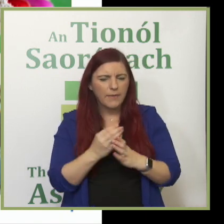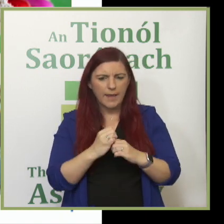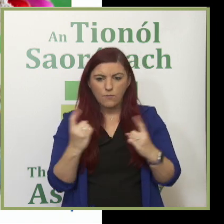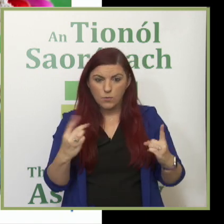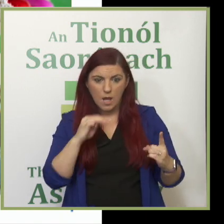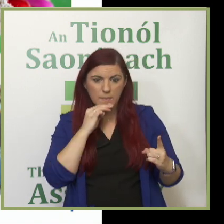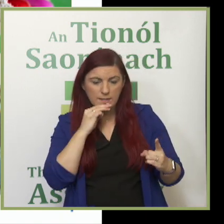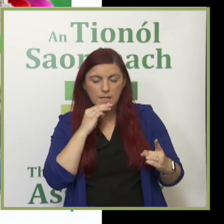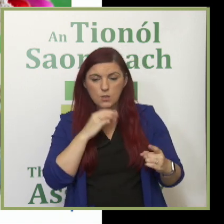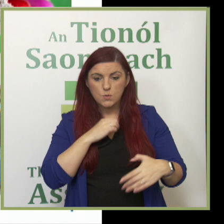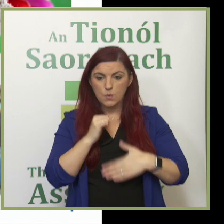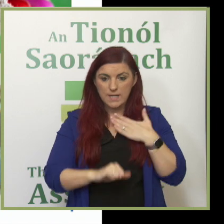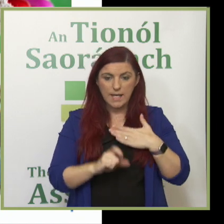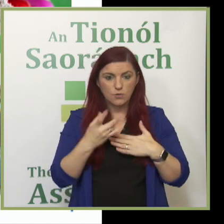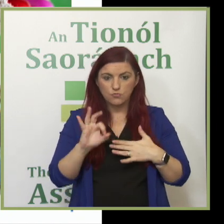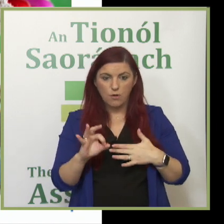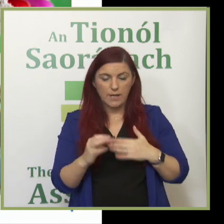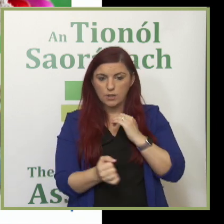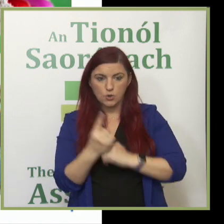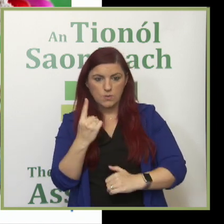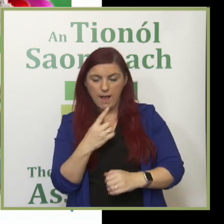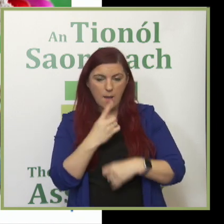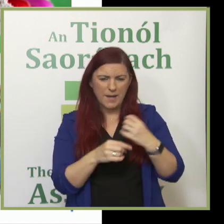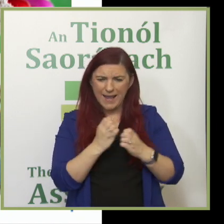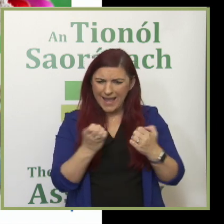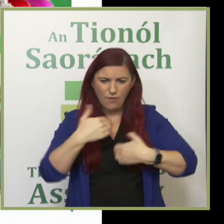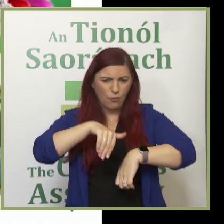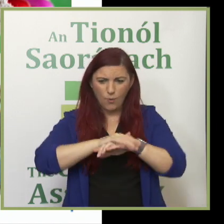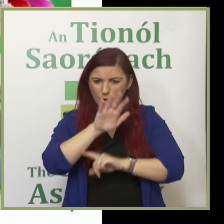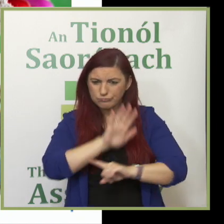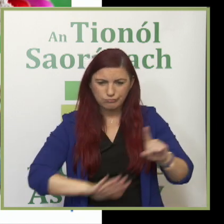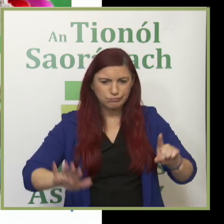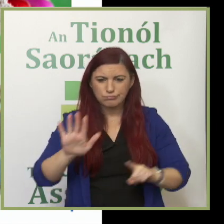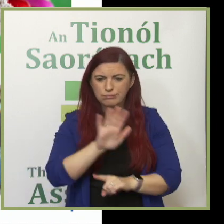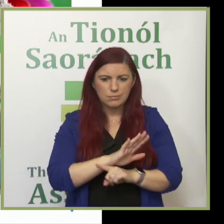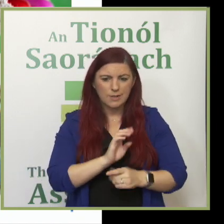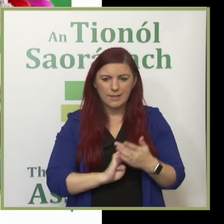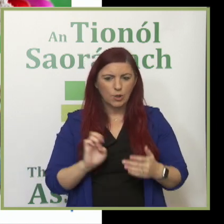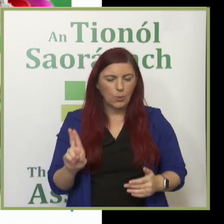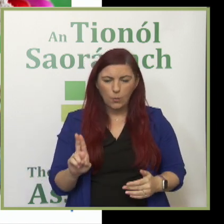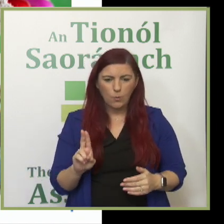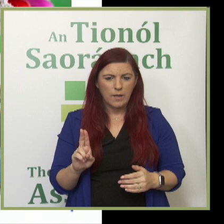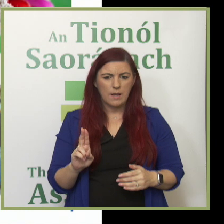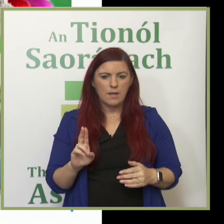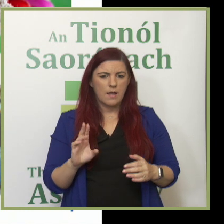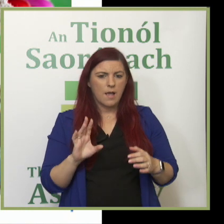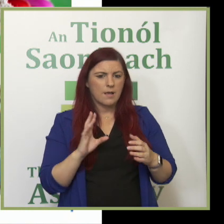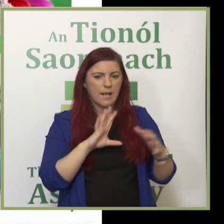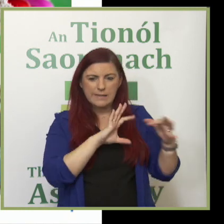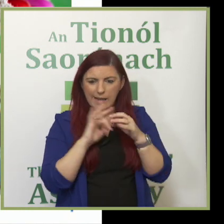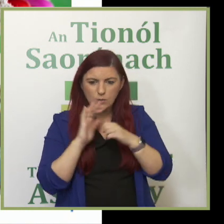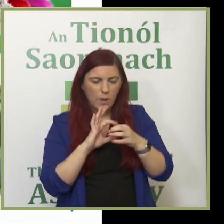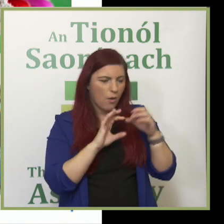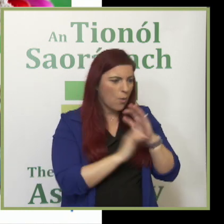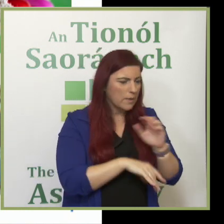today appearing almost everywhere. We can see them manifest in and exacerbating issues such as homelessness, youth criminality,